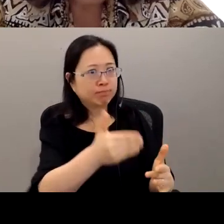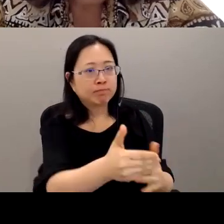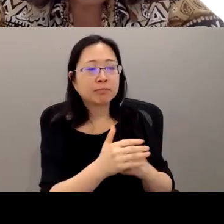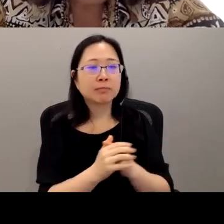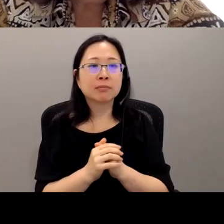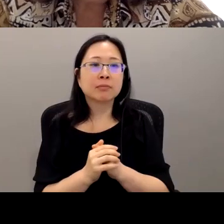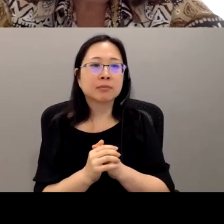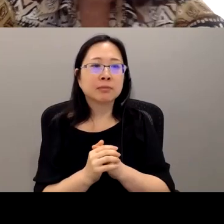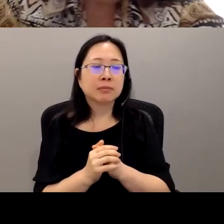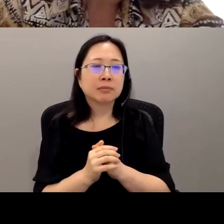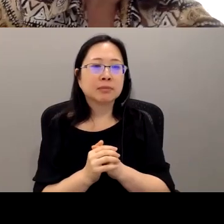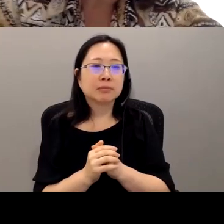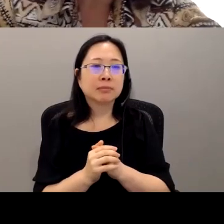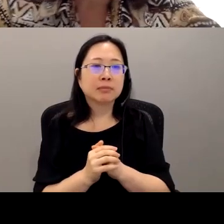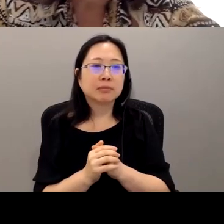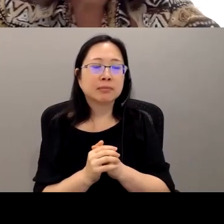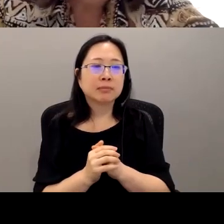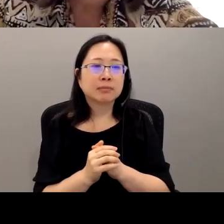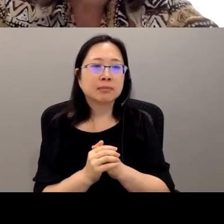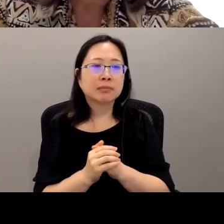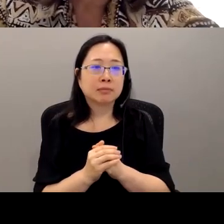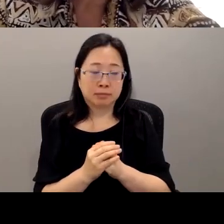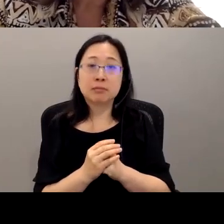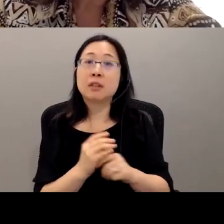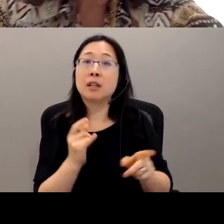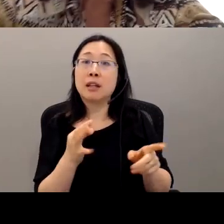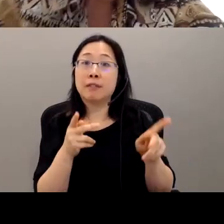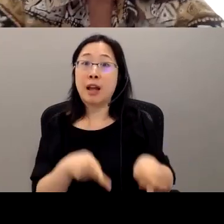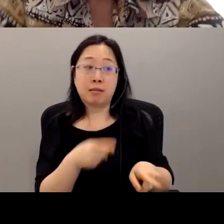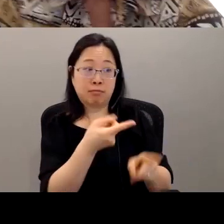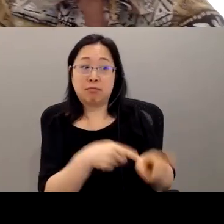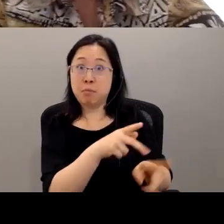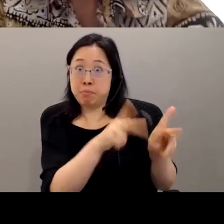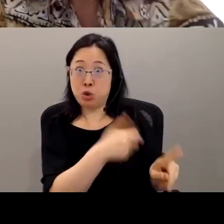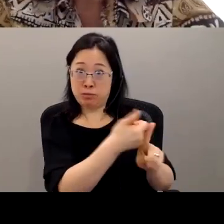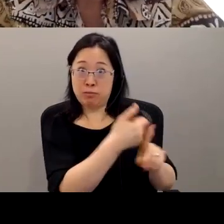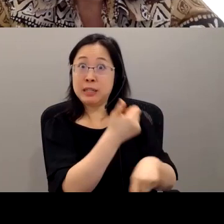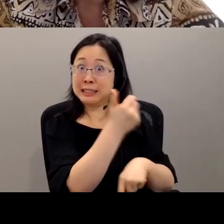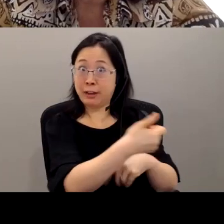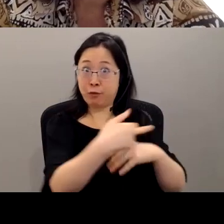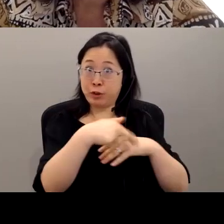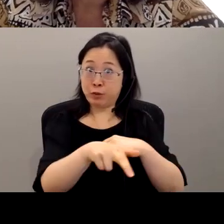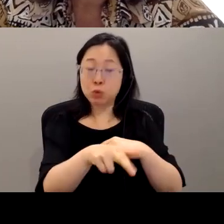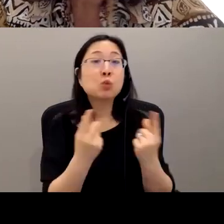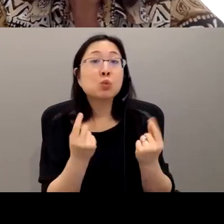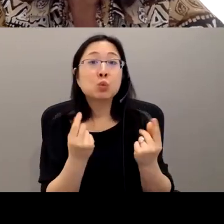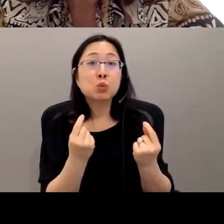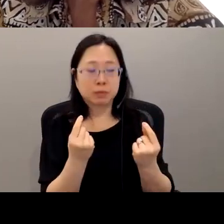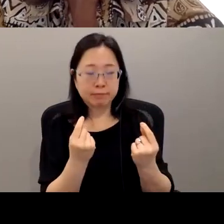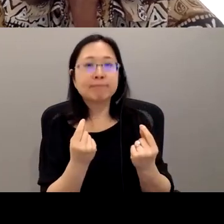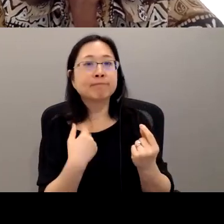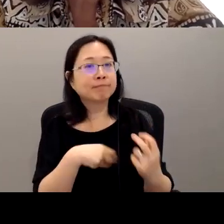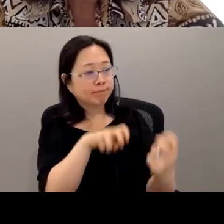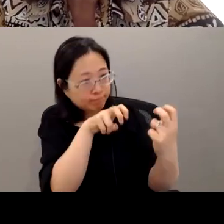If we do have a self-referral, we spend time with the older adult, listening to